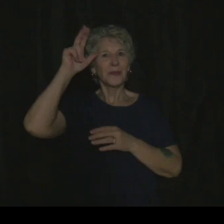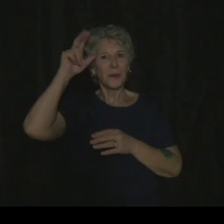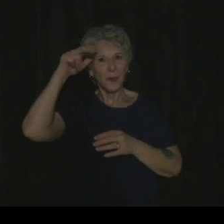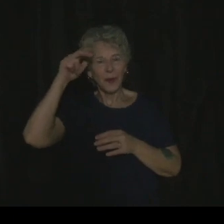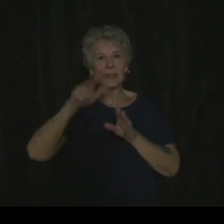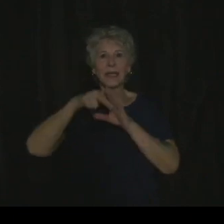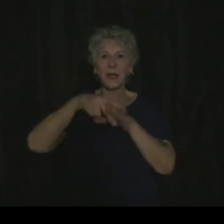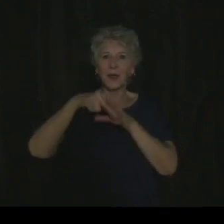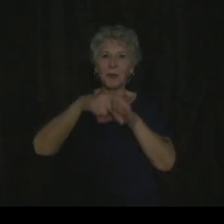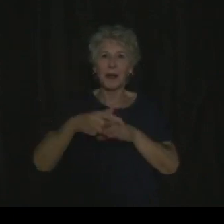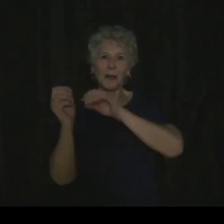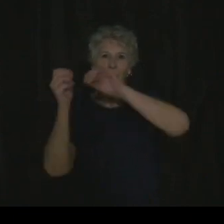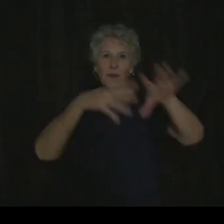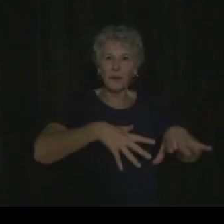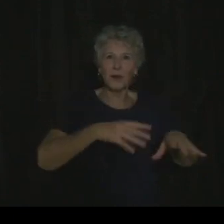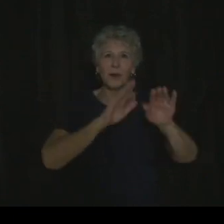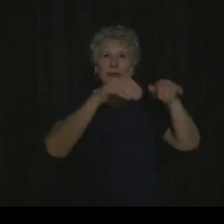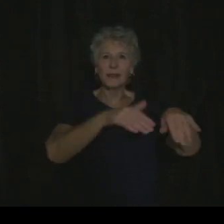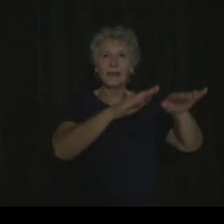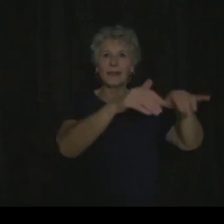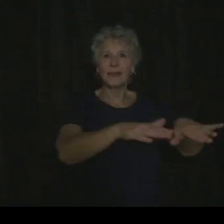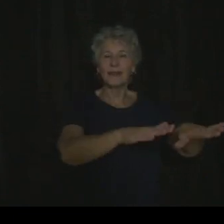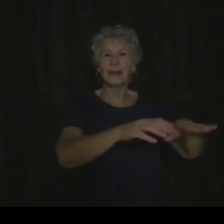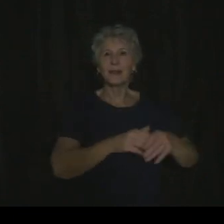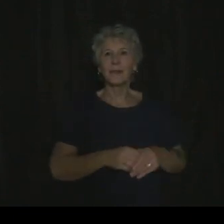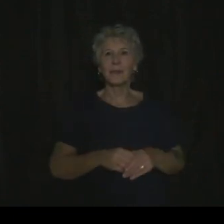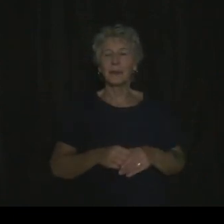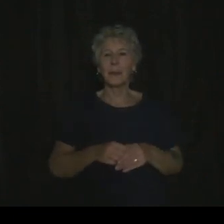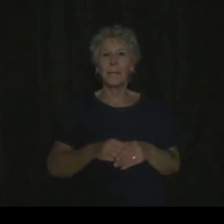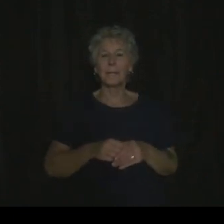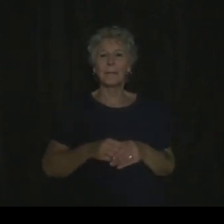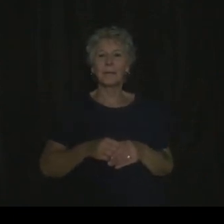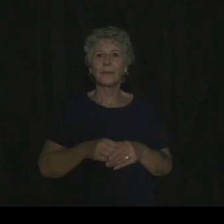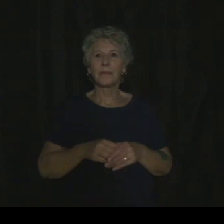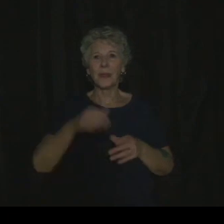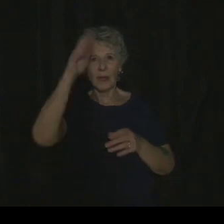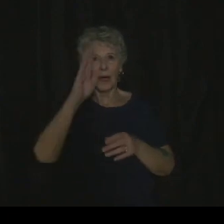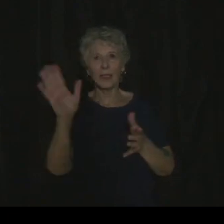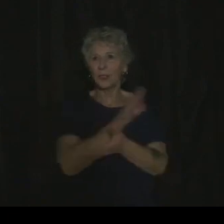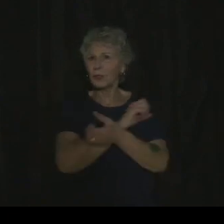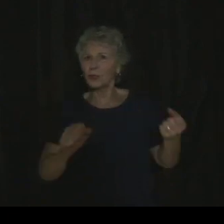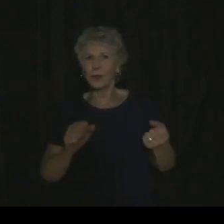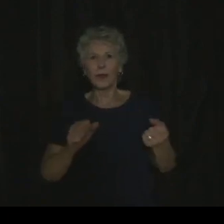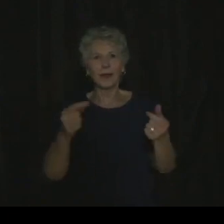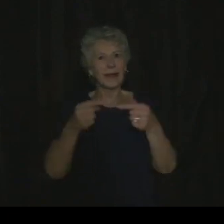the sea, that Yahweh shatters his enemies. That's something we need to learn.